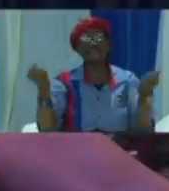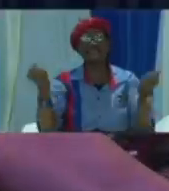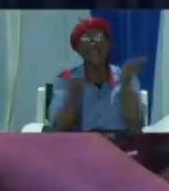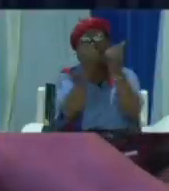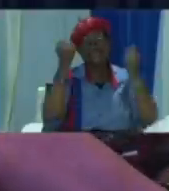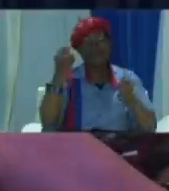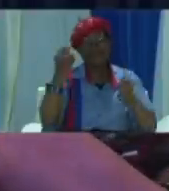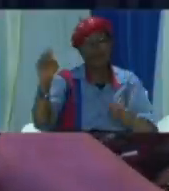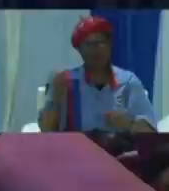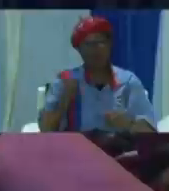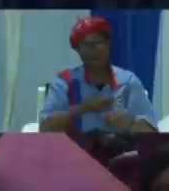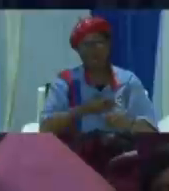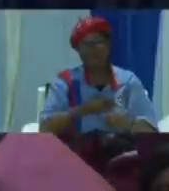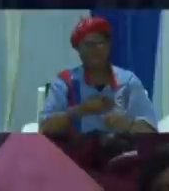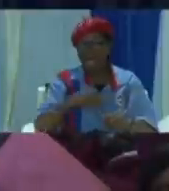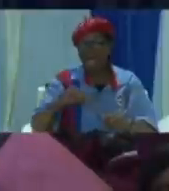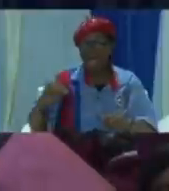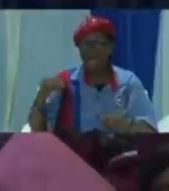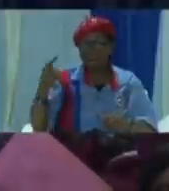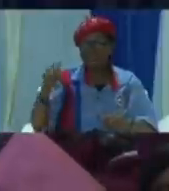You saw the choir singing in Igbo.